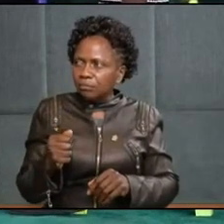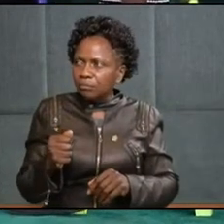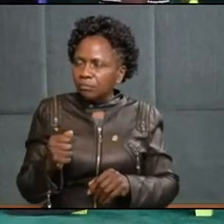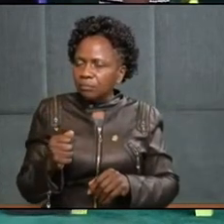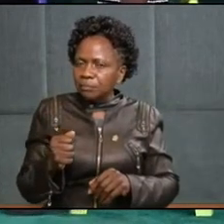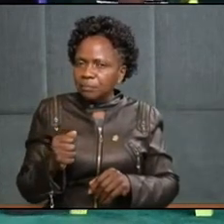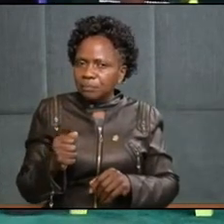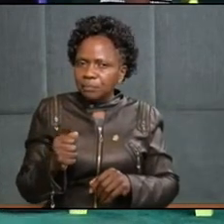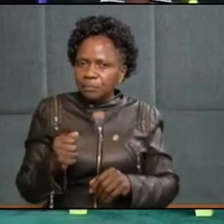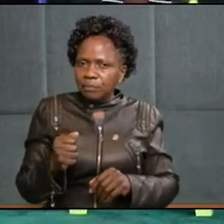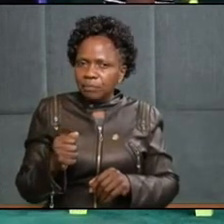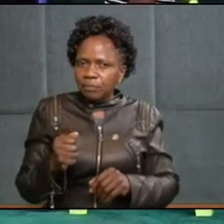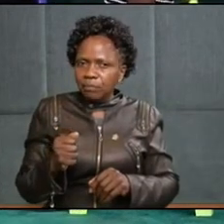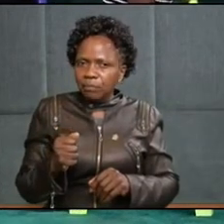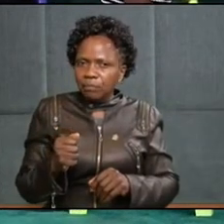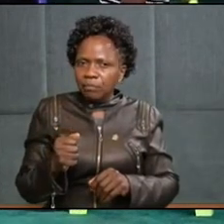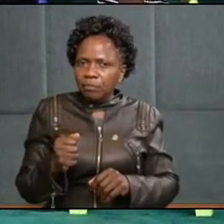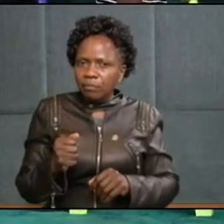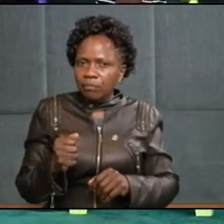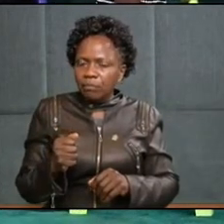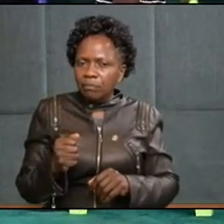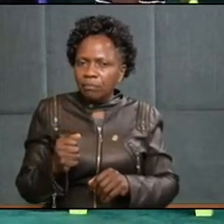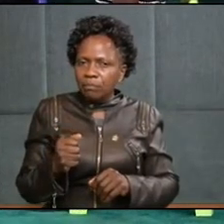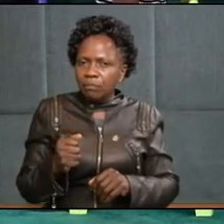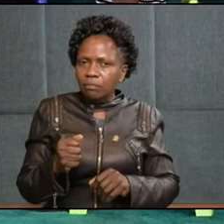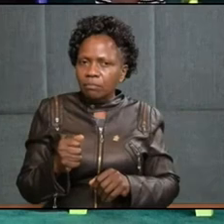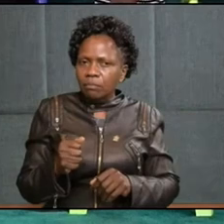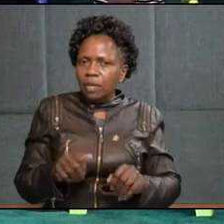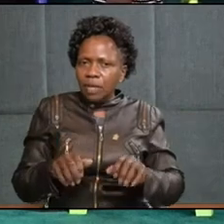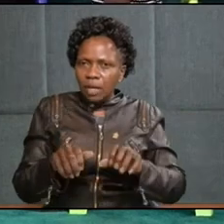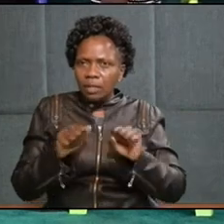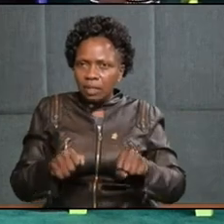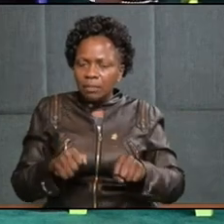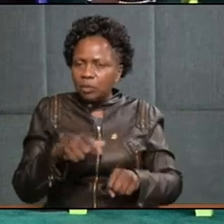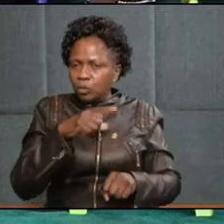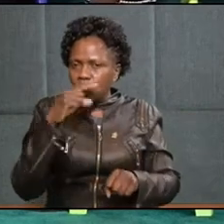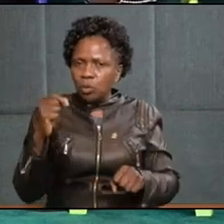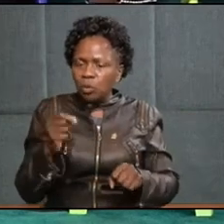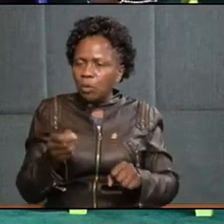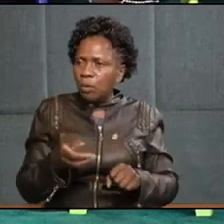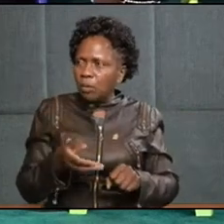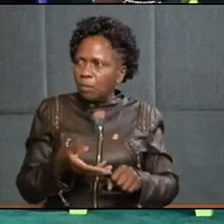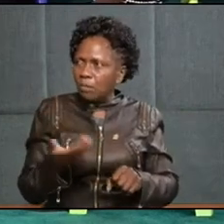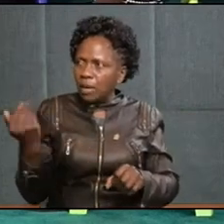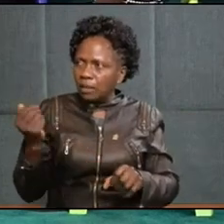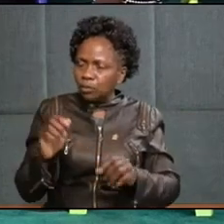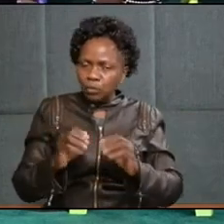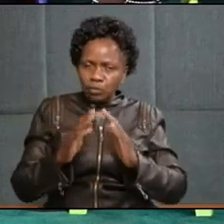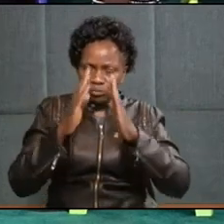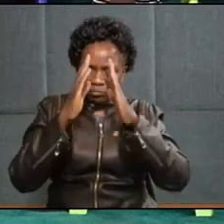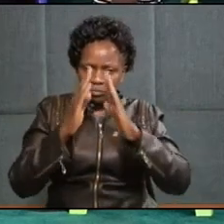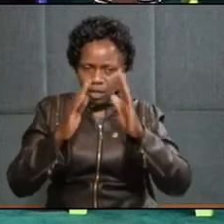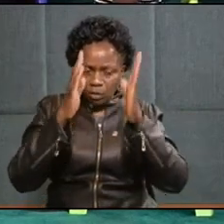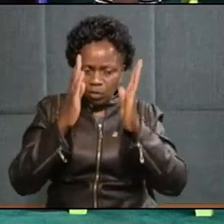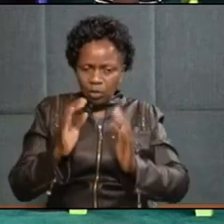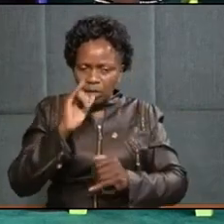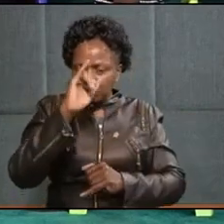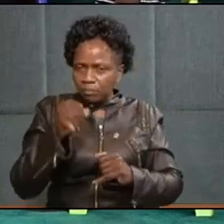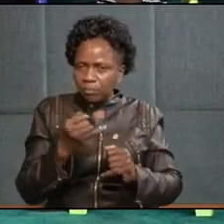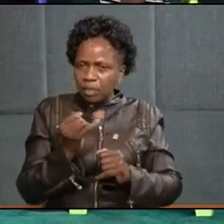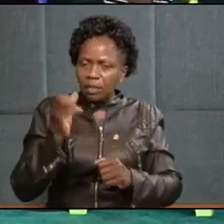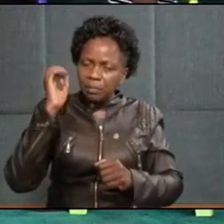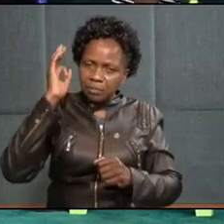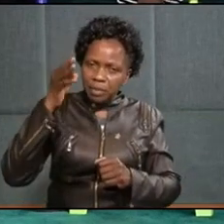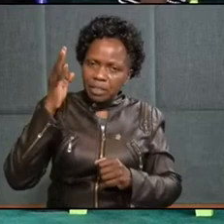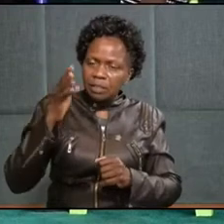the teachings and went back to the synagogue and teach those who had believed. For if they had believed, he himself would have